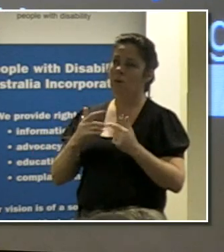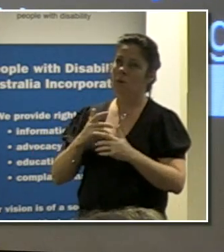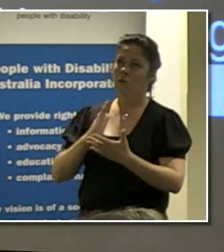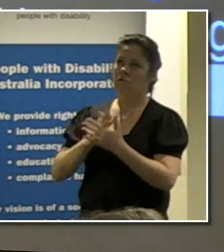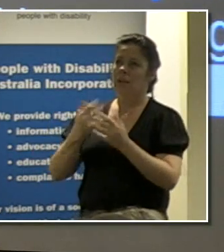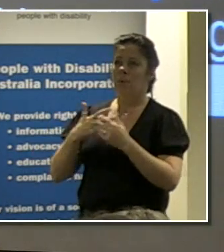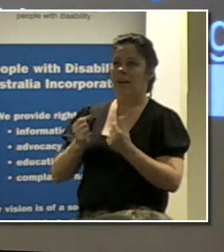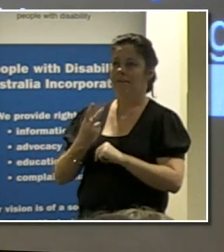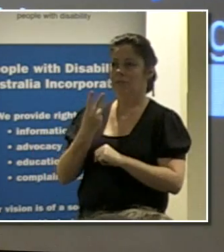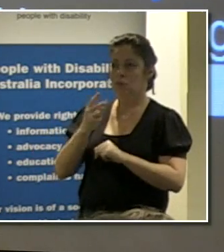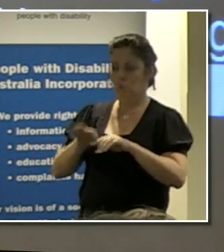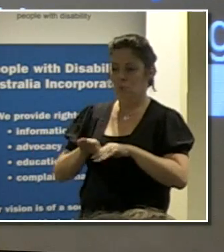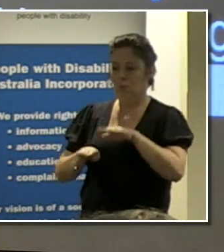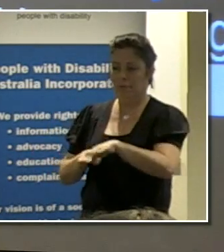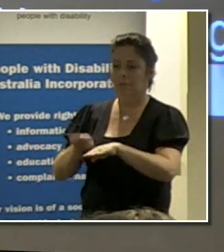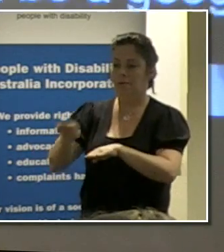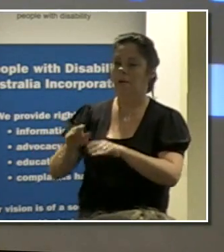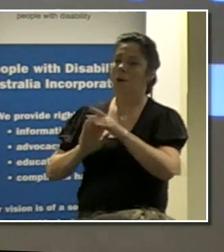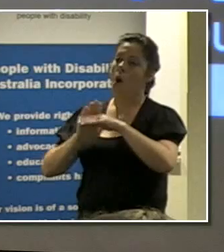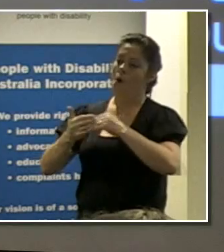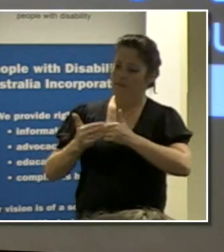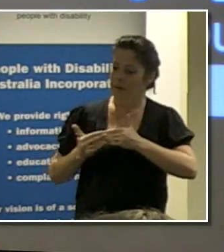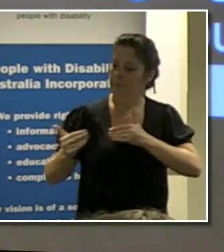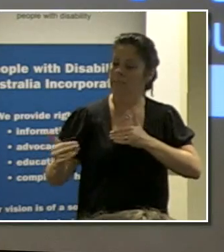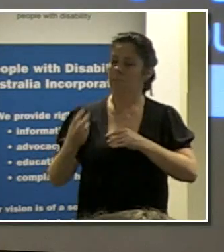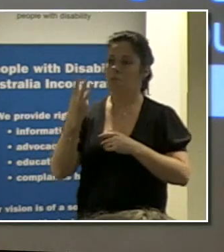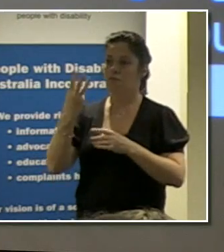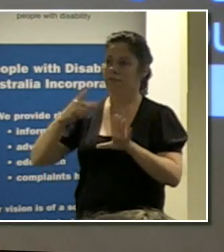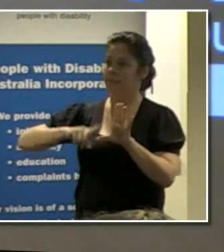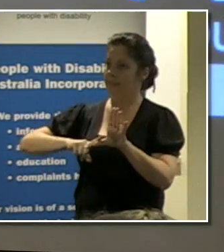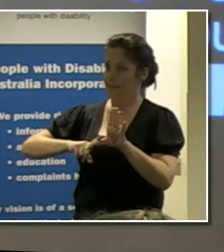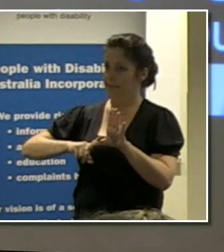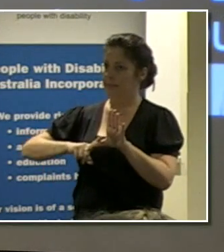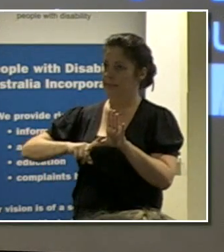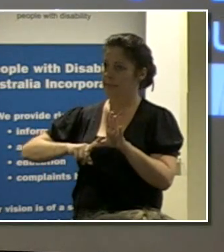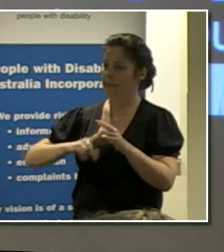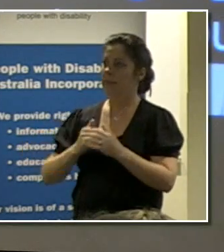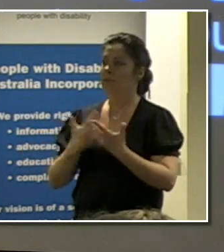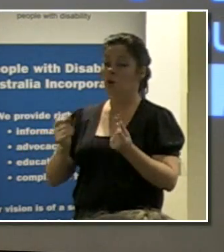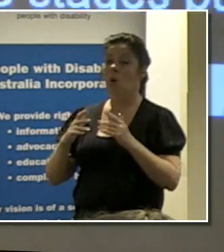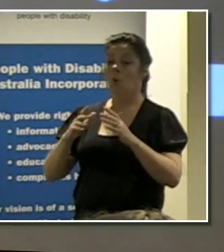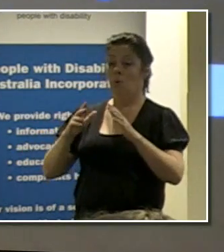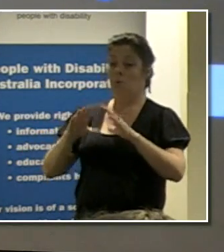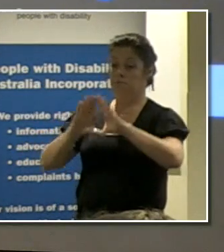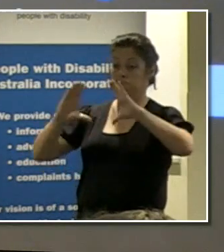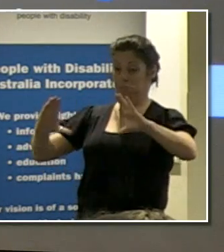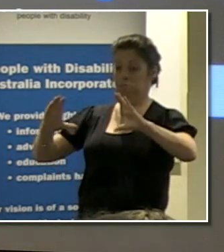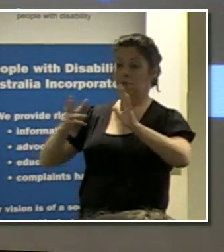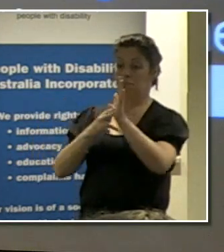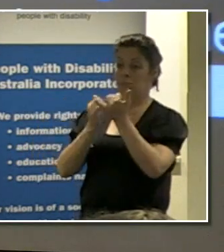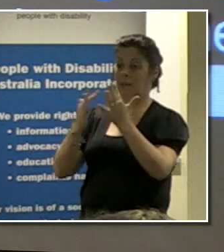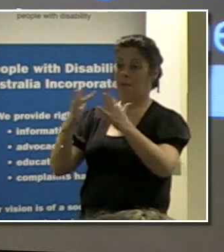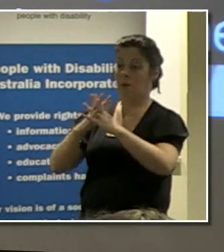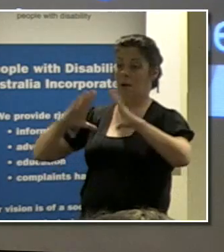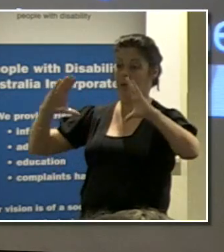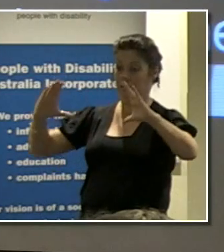in two stages, but over 3 years. So it splits the state in half geographically, not